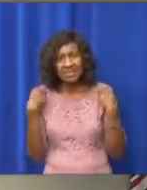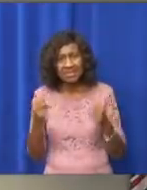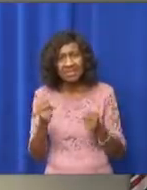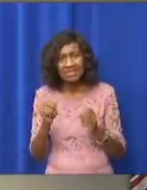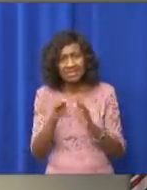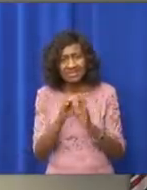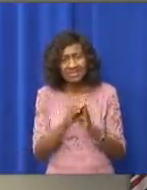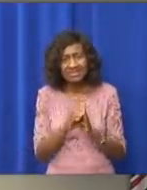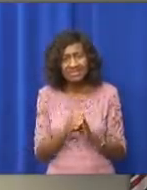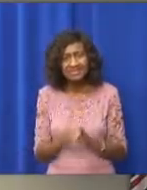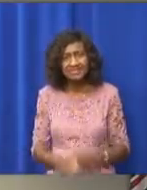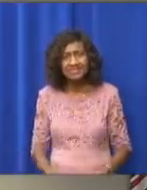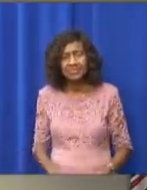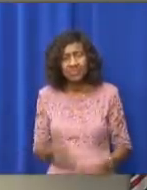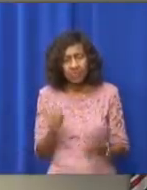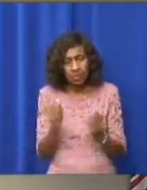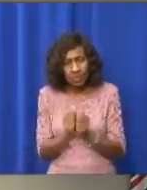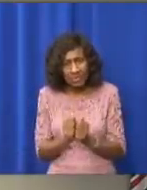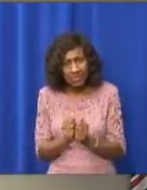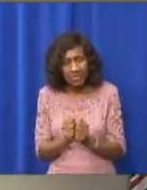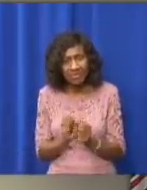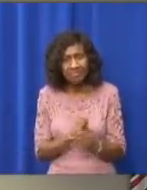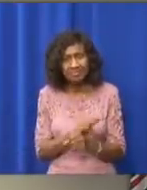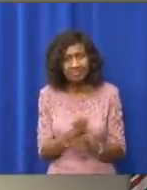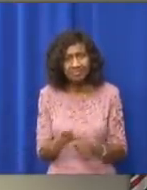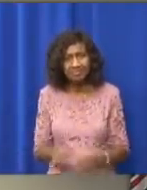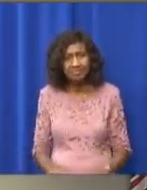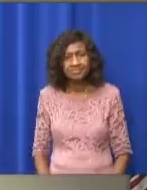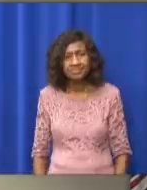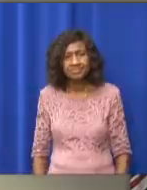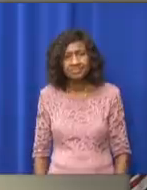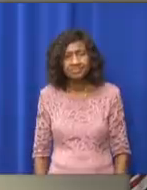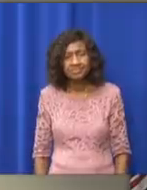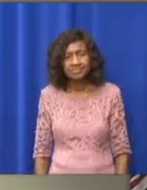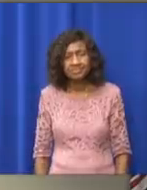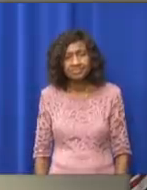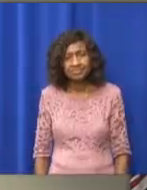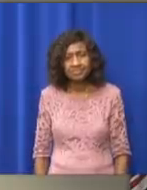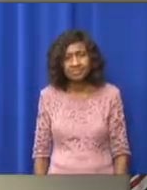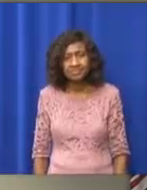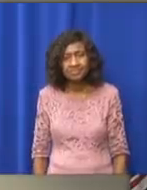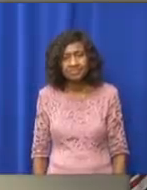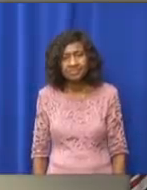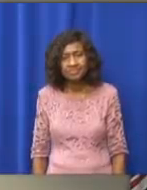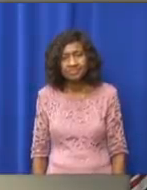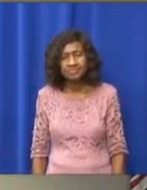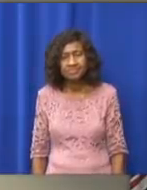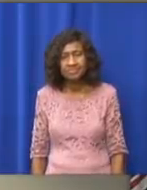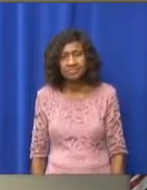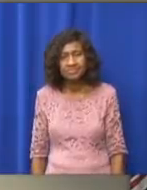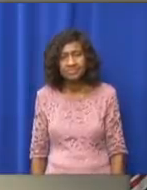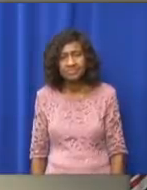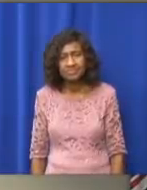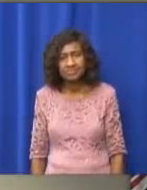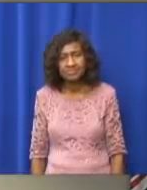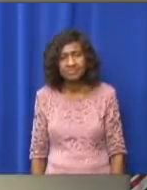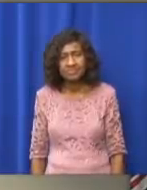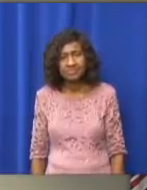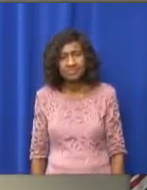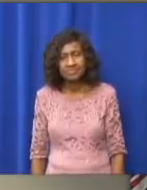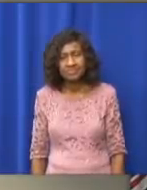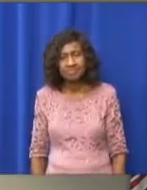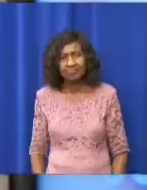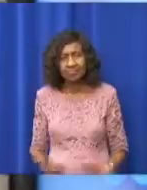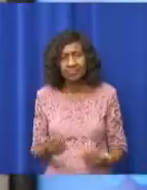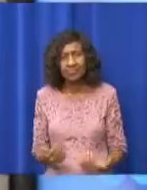Thank you very much for that. I do have a few more questions before we move to the rest of the media for the panel. Your